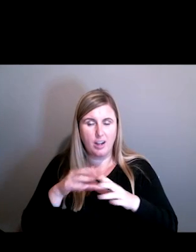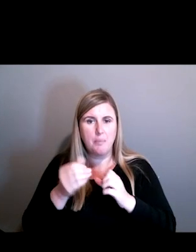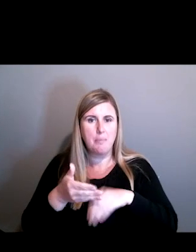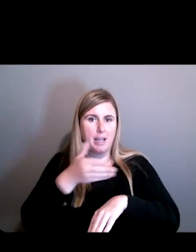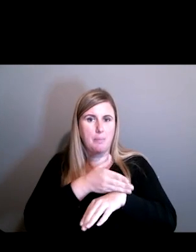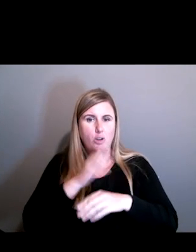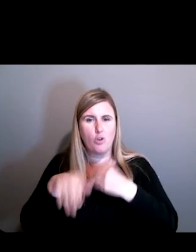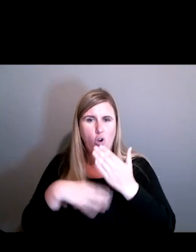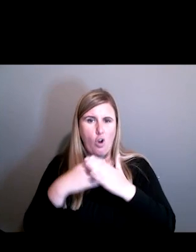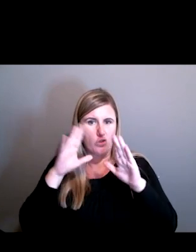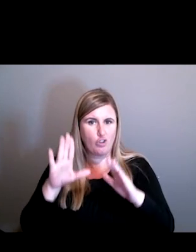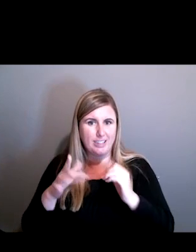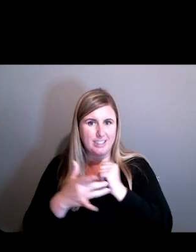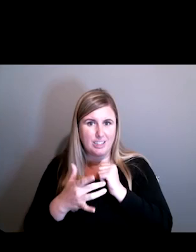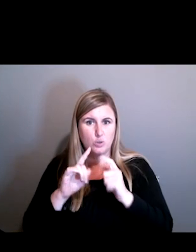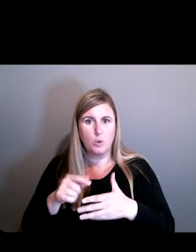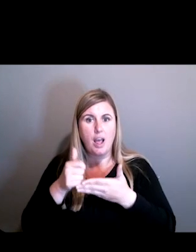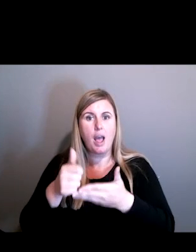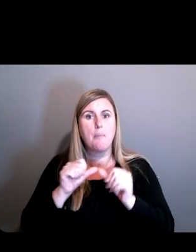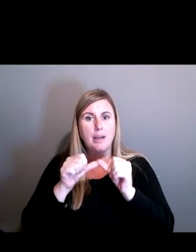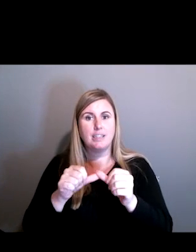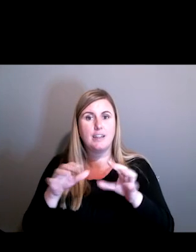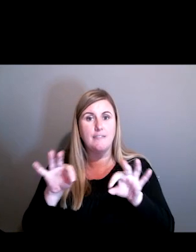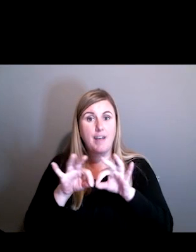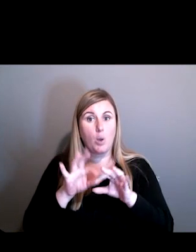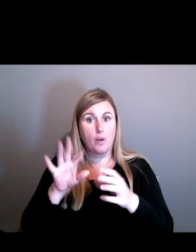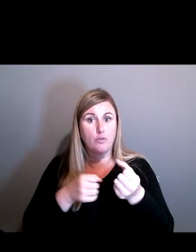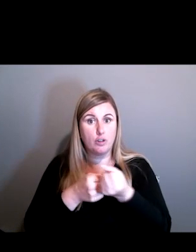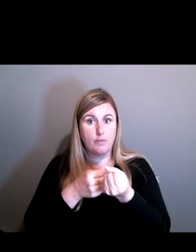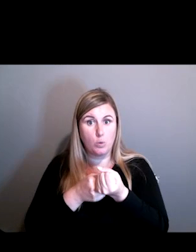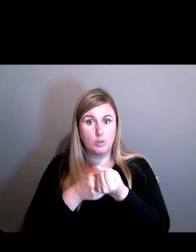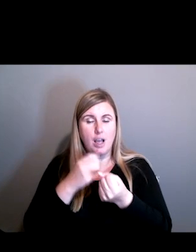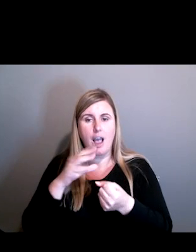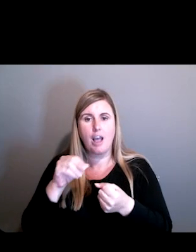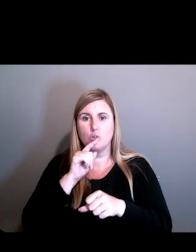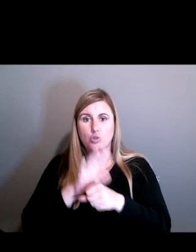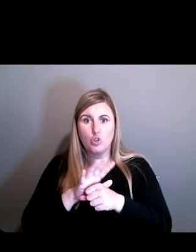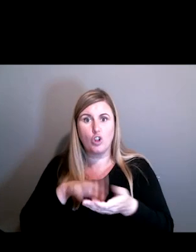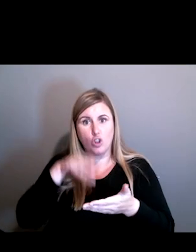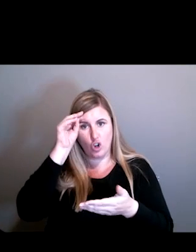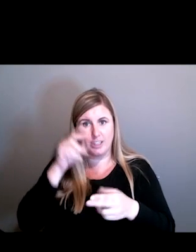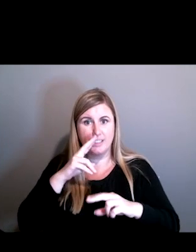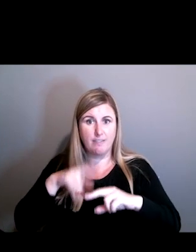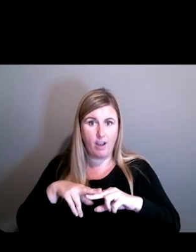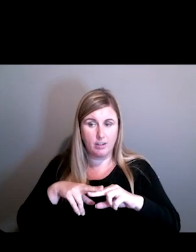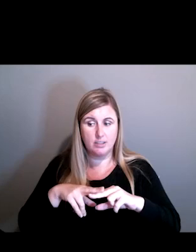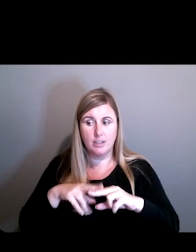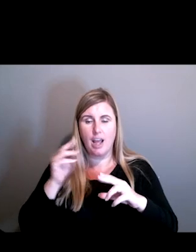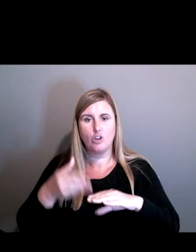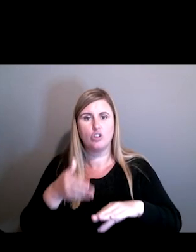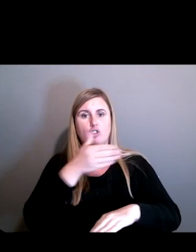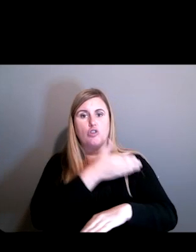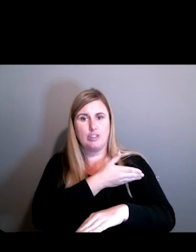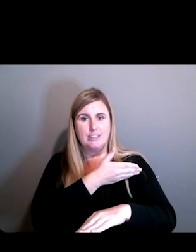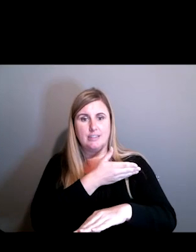reinforcer with the child and making it better. And so those are all great techniques to help you maintain the value of your reinforcers and to ensure